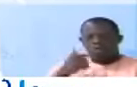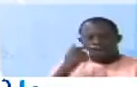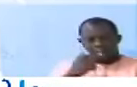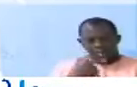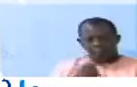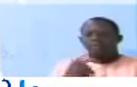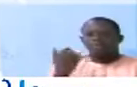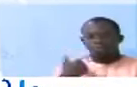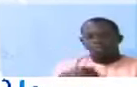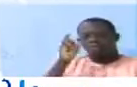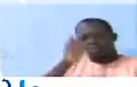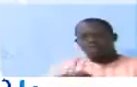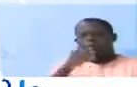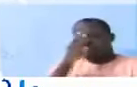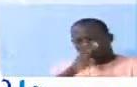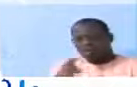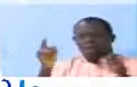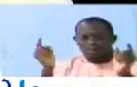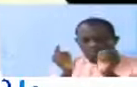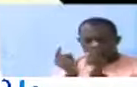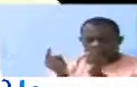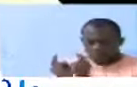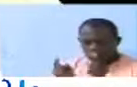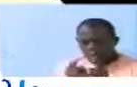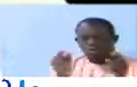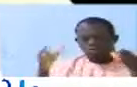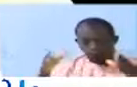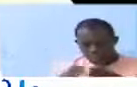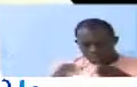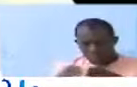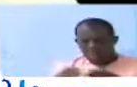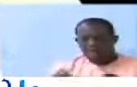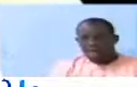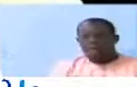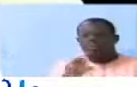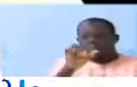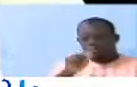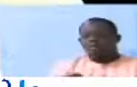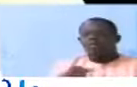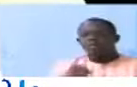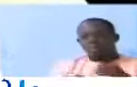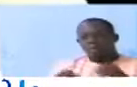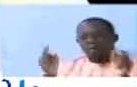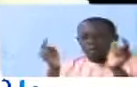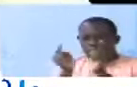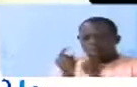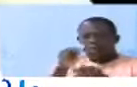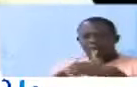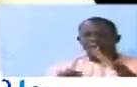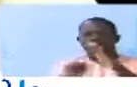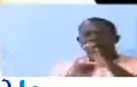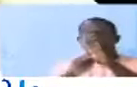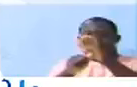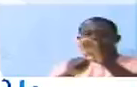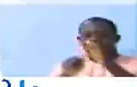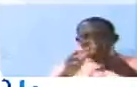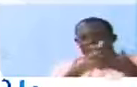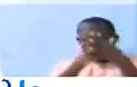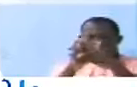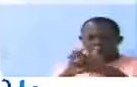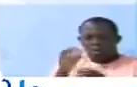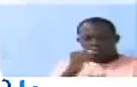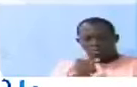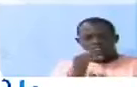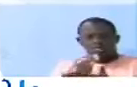Embassy, foto mando wala demaro nila kumakamu, saati nanu nyimansa kunda, mimu yaja mimansa kunda, akana